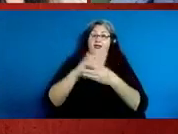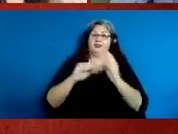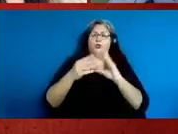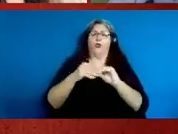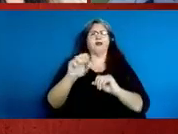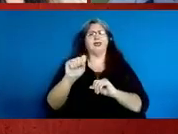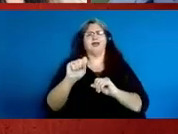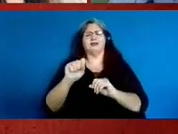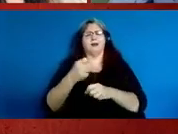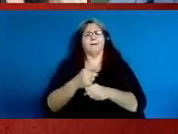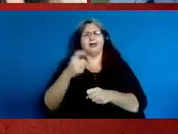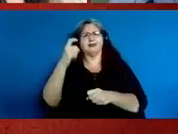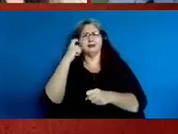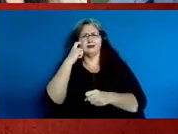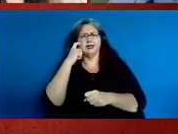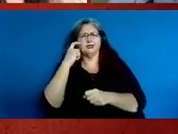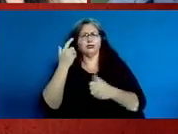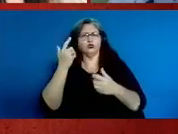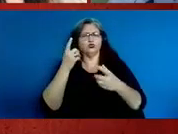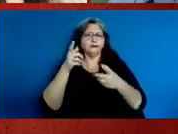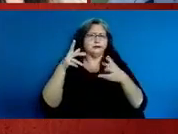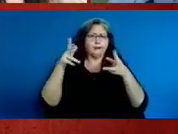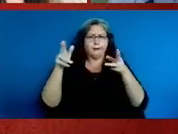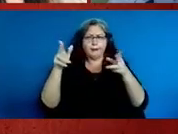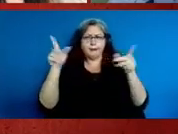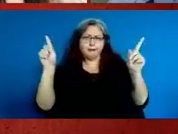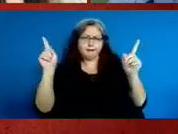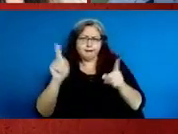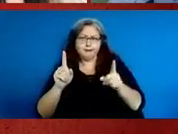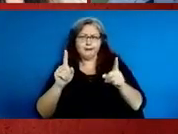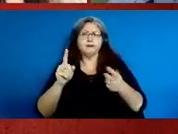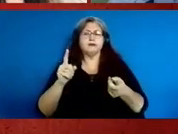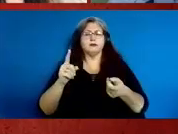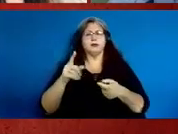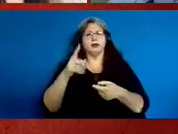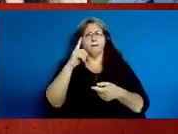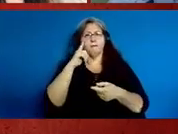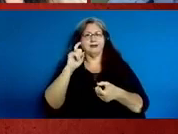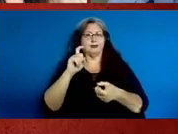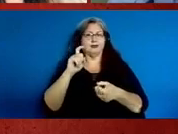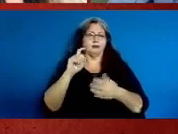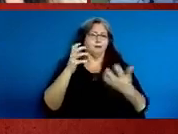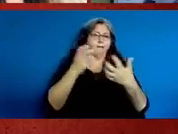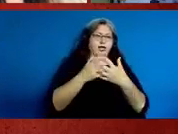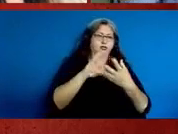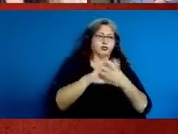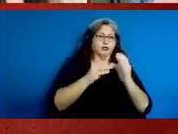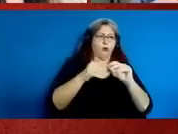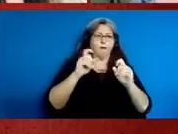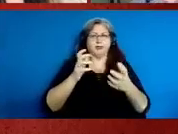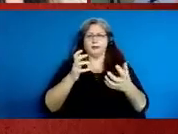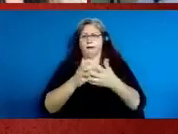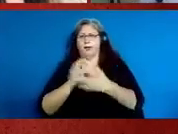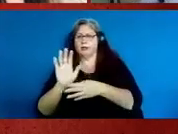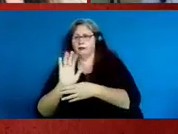made sense to do what needed to be done. It's like, you know what, we have to service the story and we need to service the film.